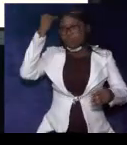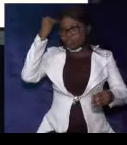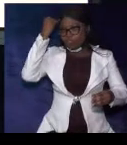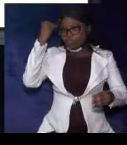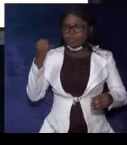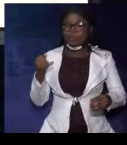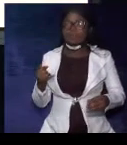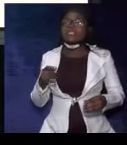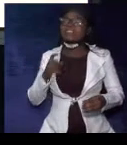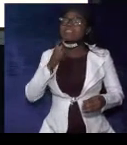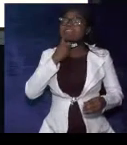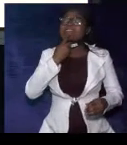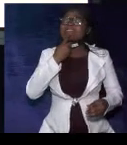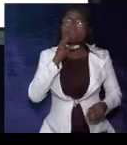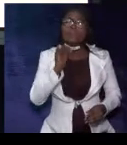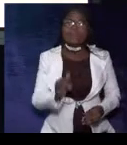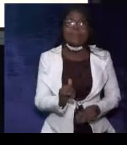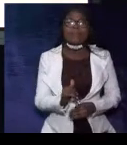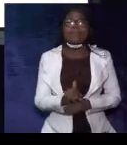severely.